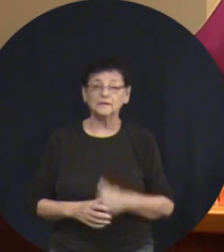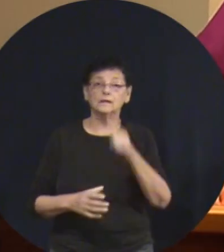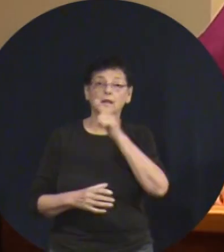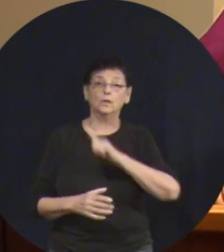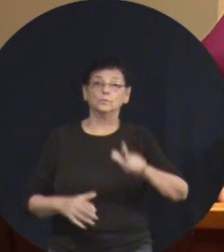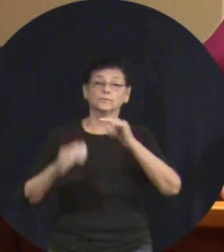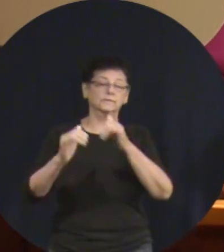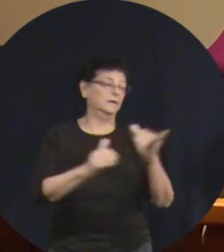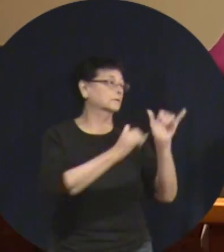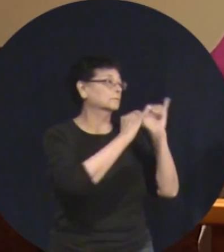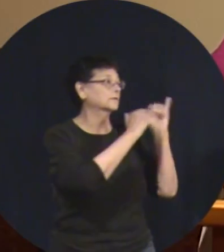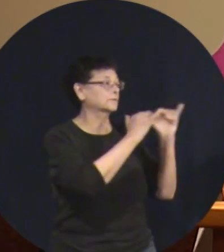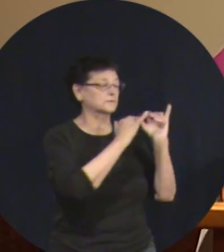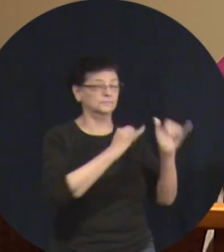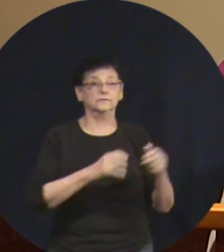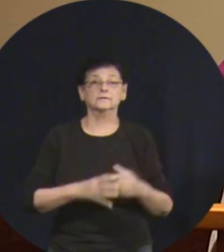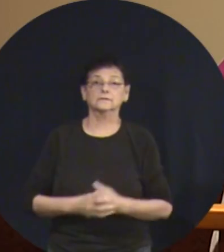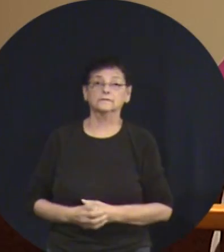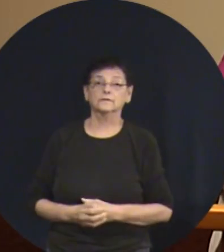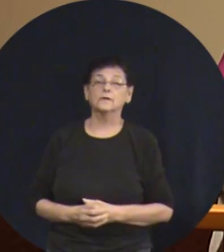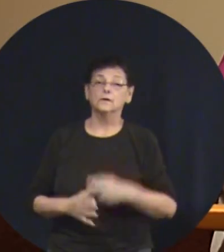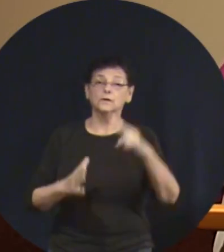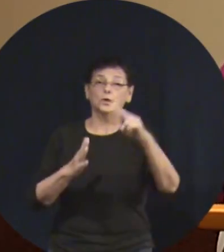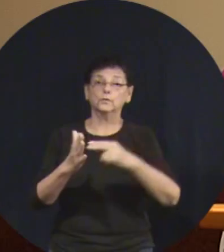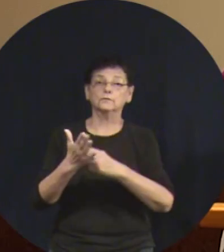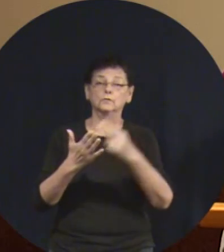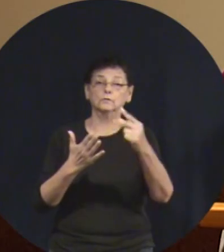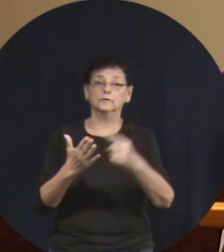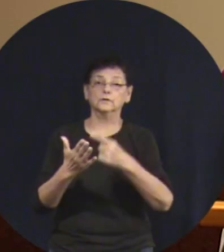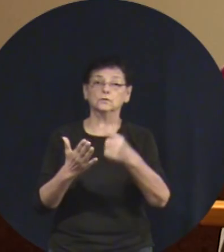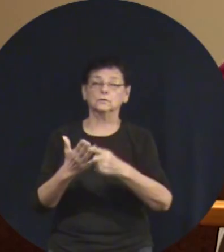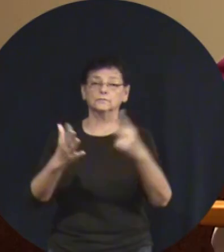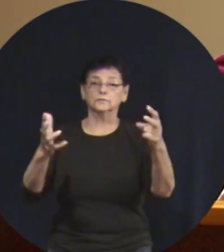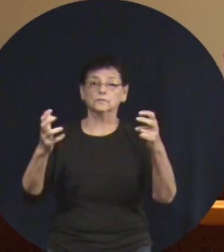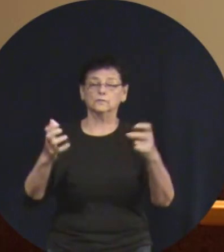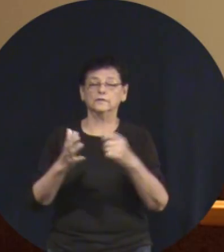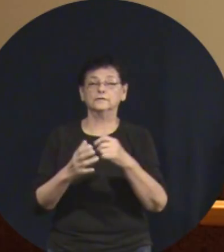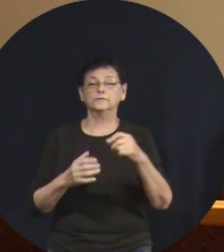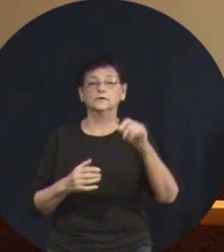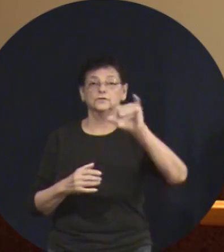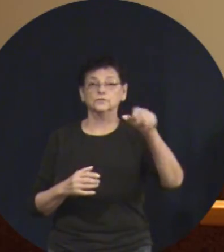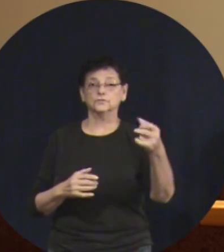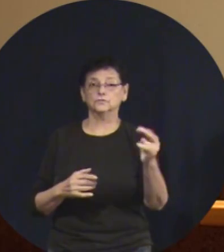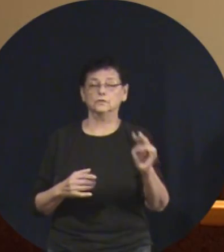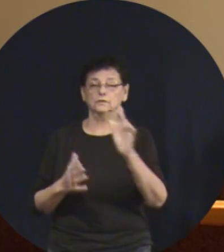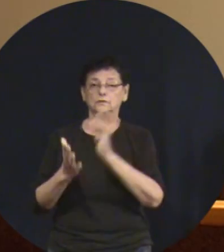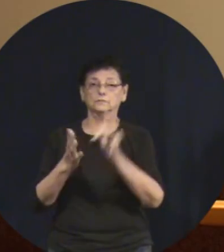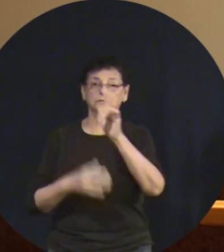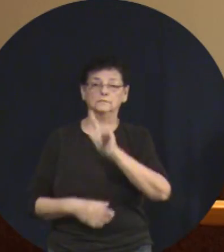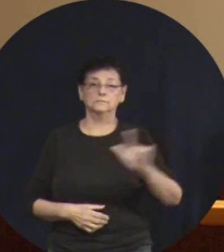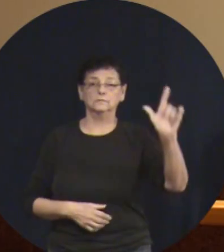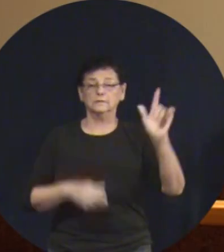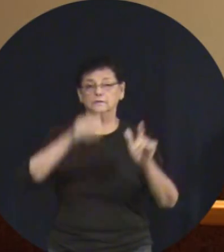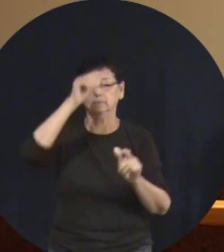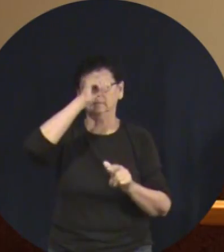The Lord be with you. And with your spirit. A reading from the Holy Gospel according to John. Glory to you, O